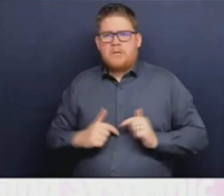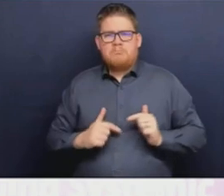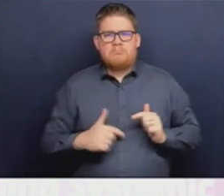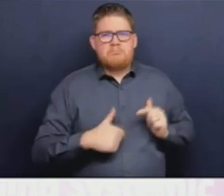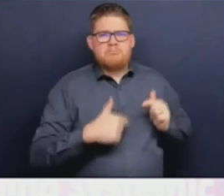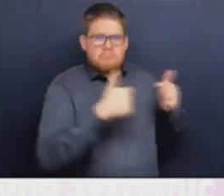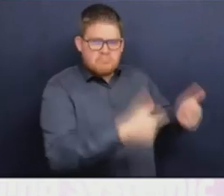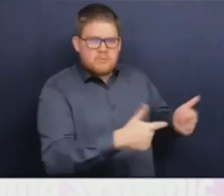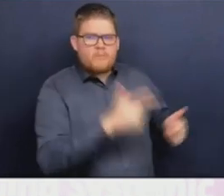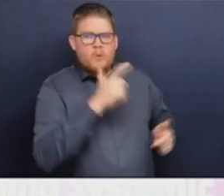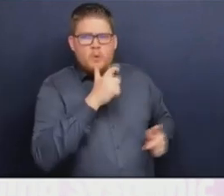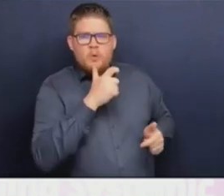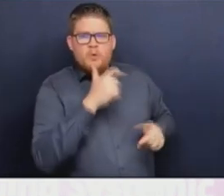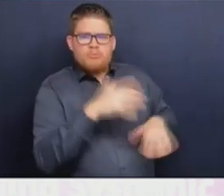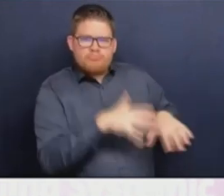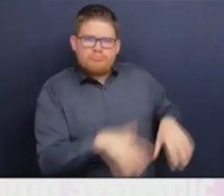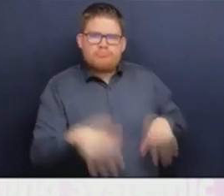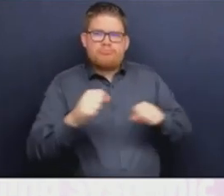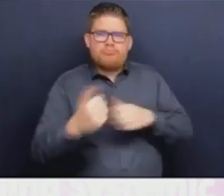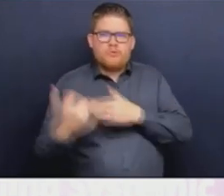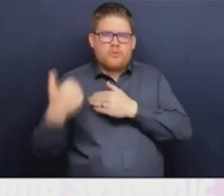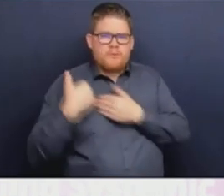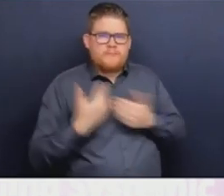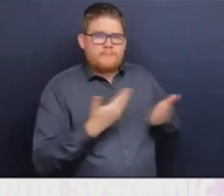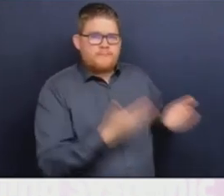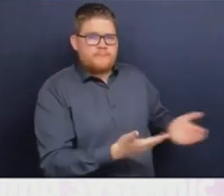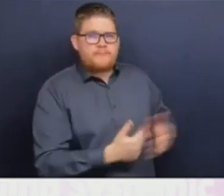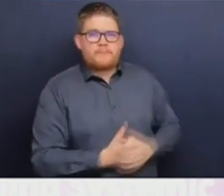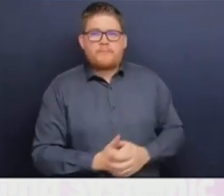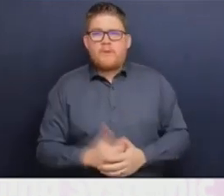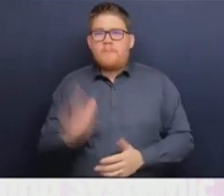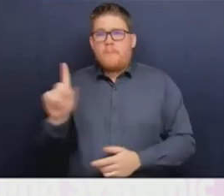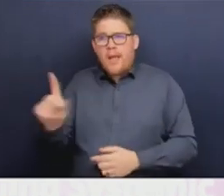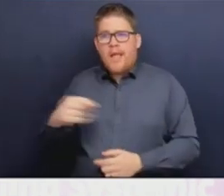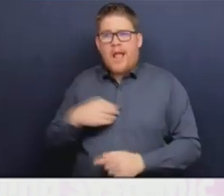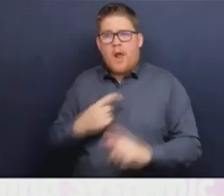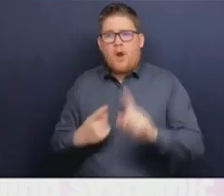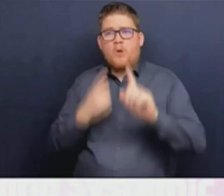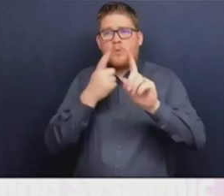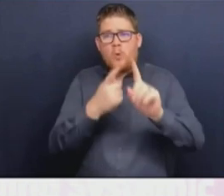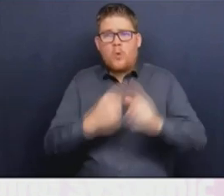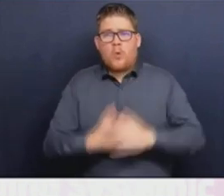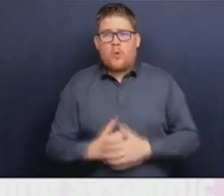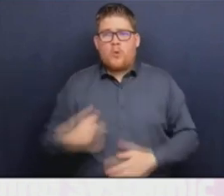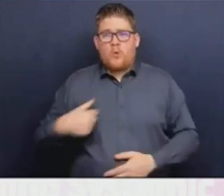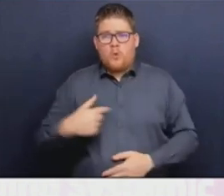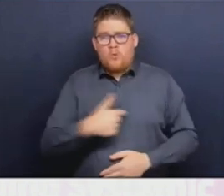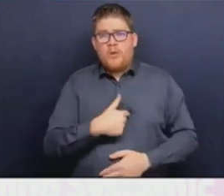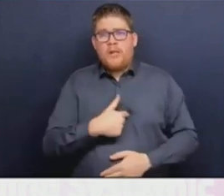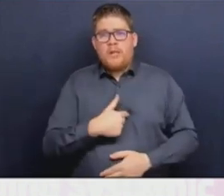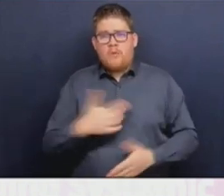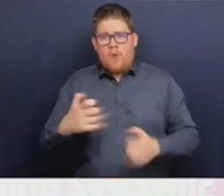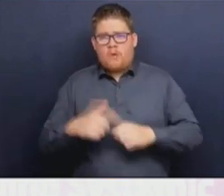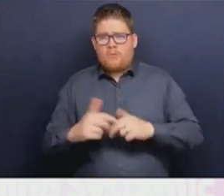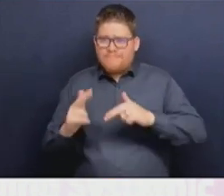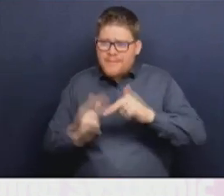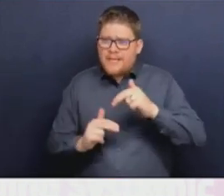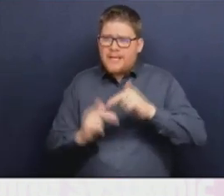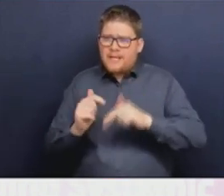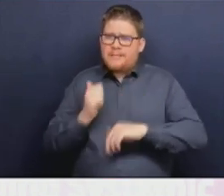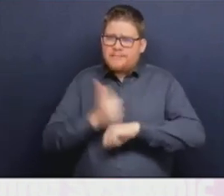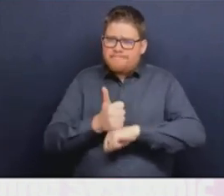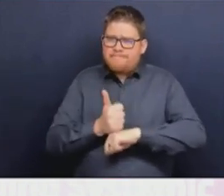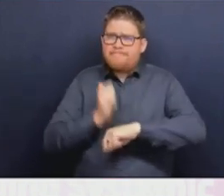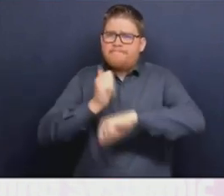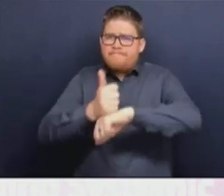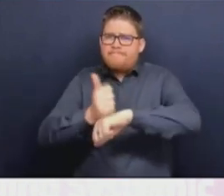our objective is to build on each of the blocks that we've put in place since coming to government, like